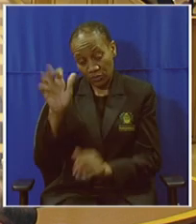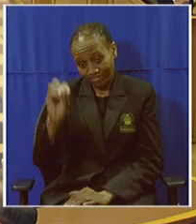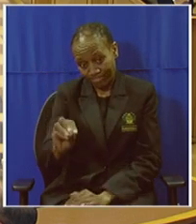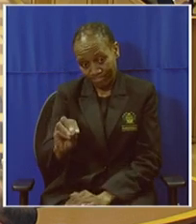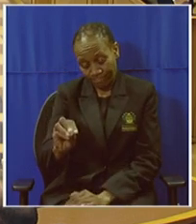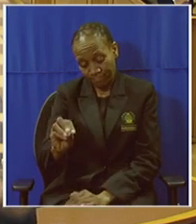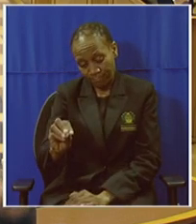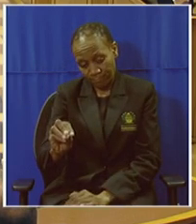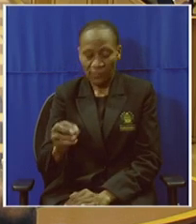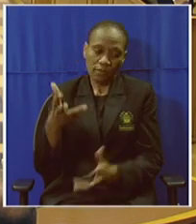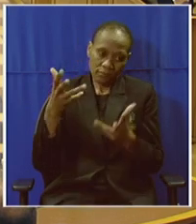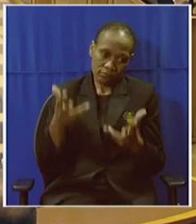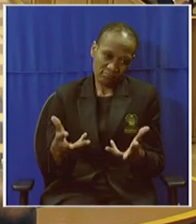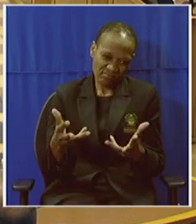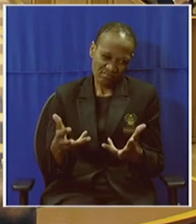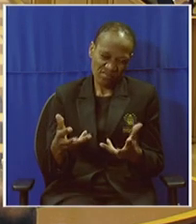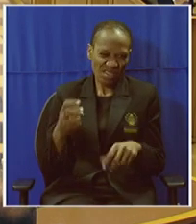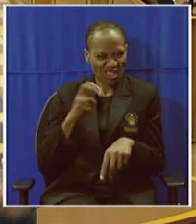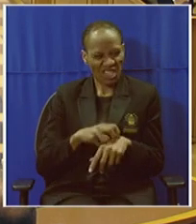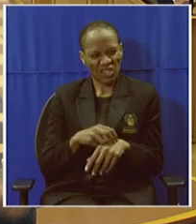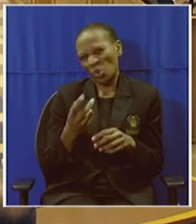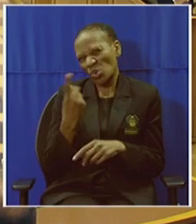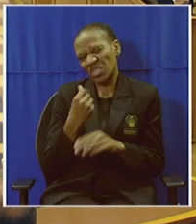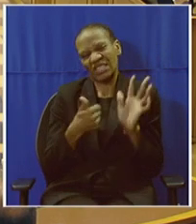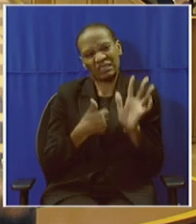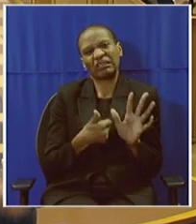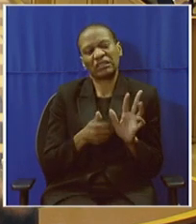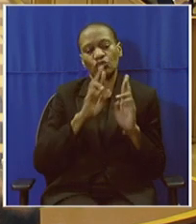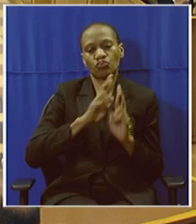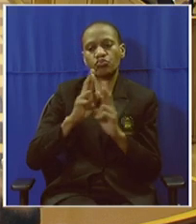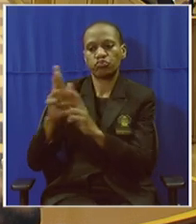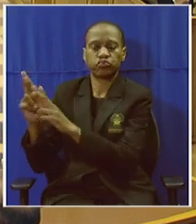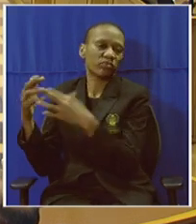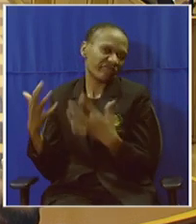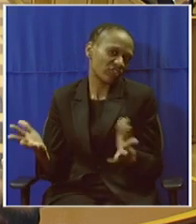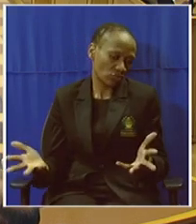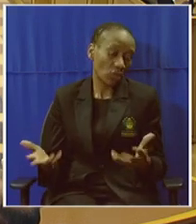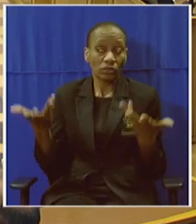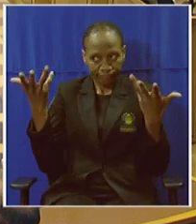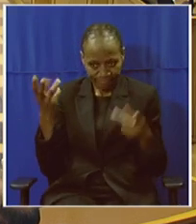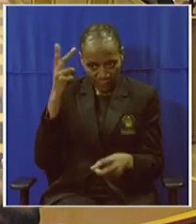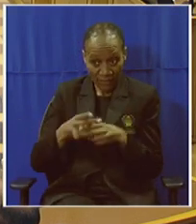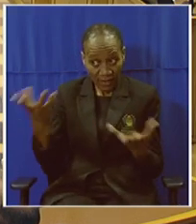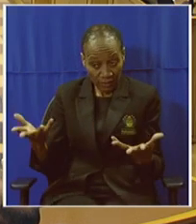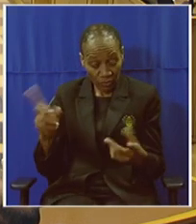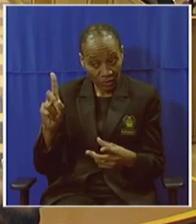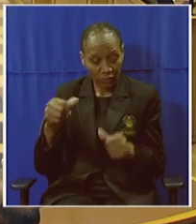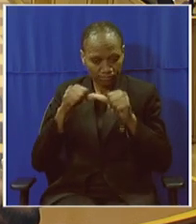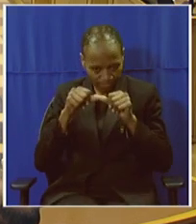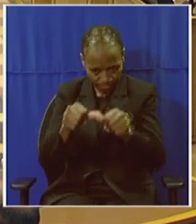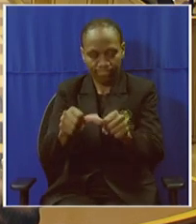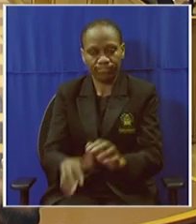and we only expect six responses. So we continue.